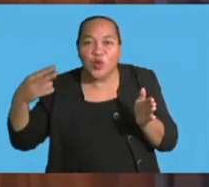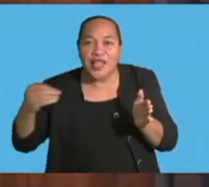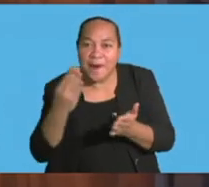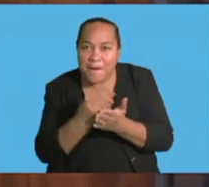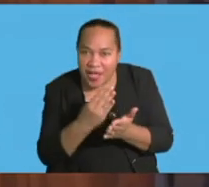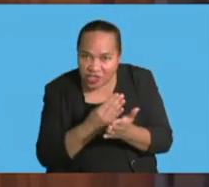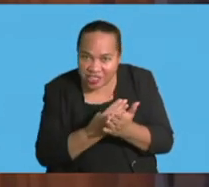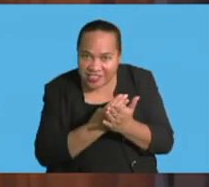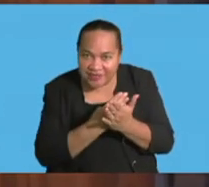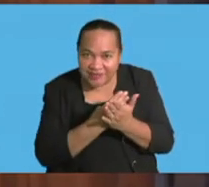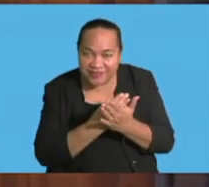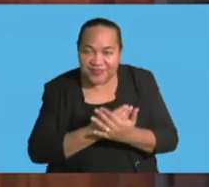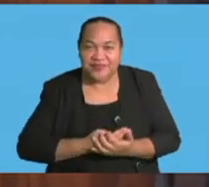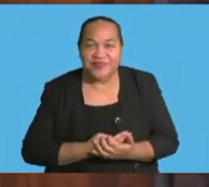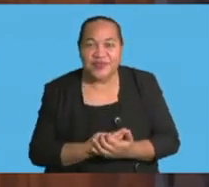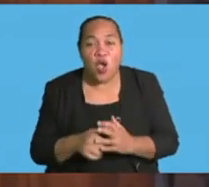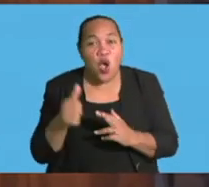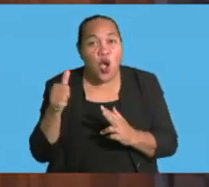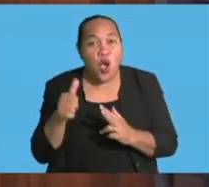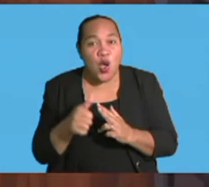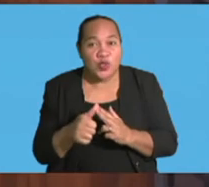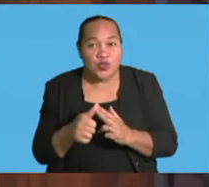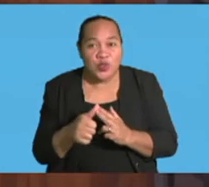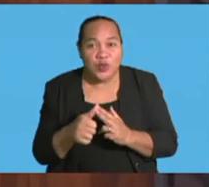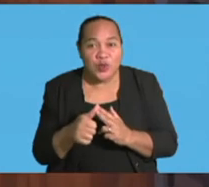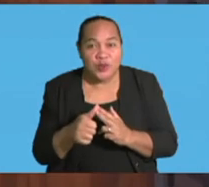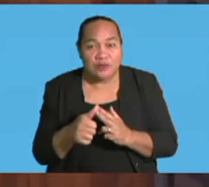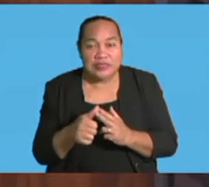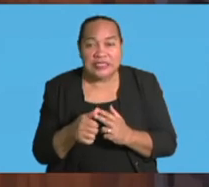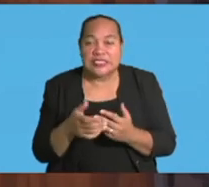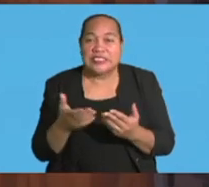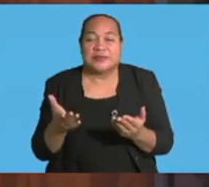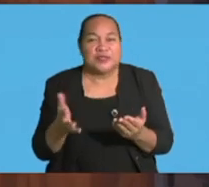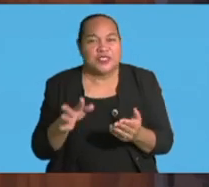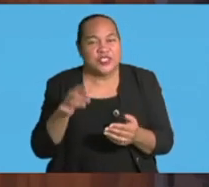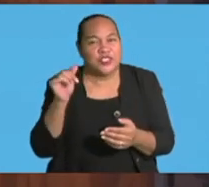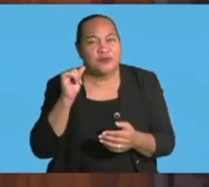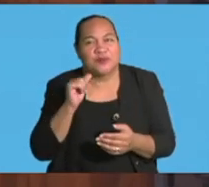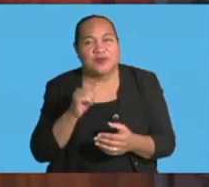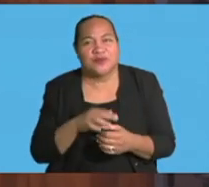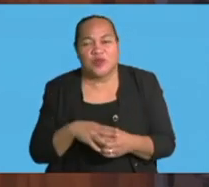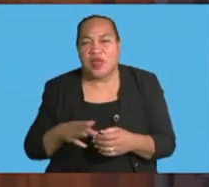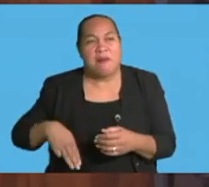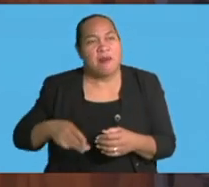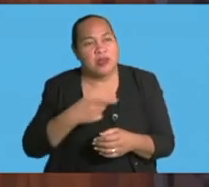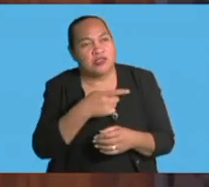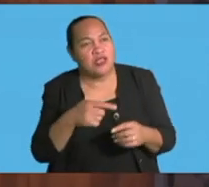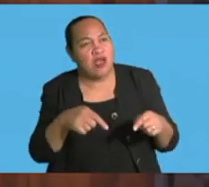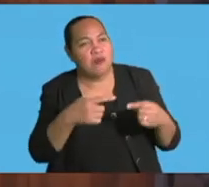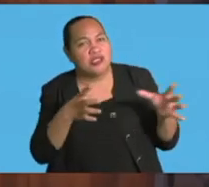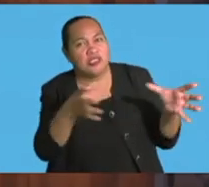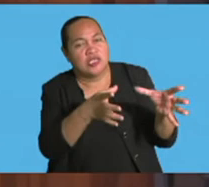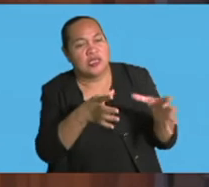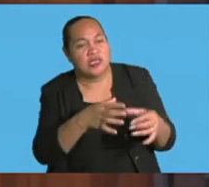and I also, urge the members of the opposition, please take